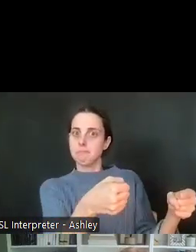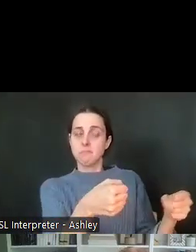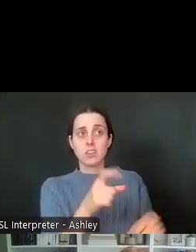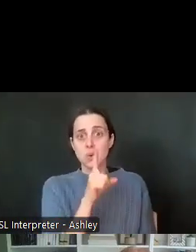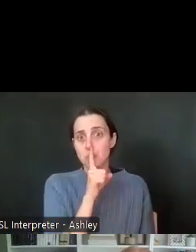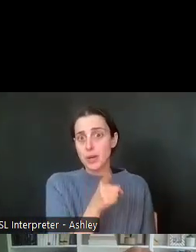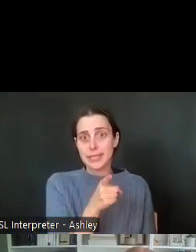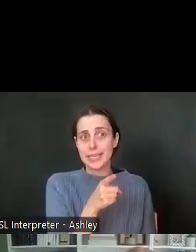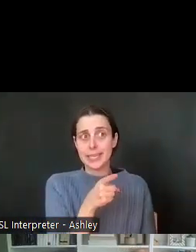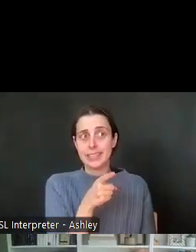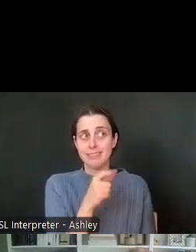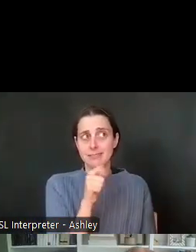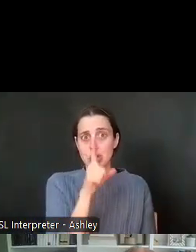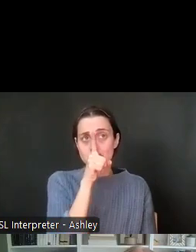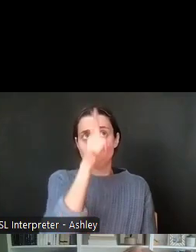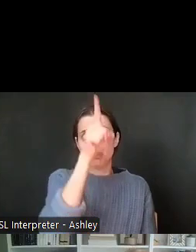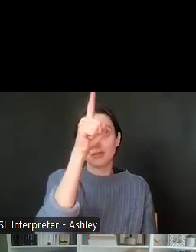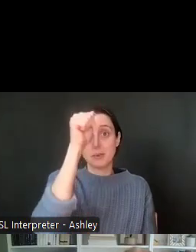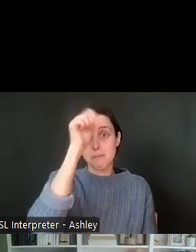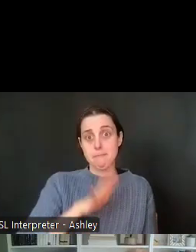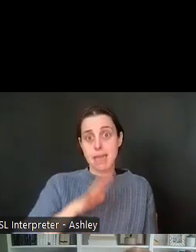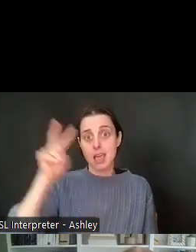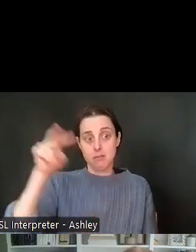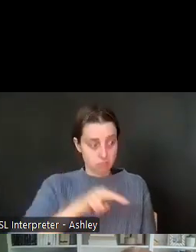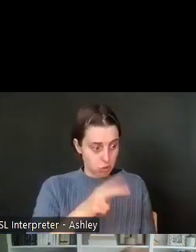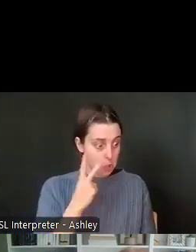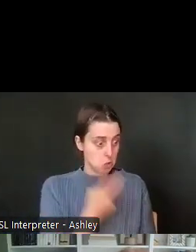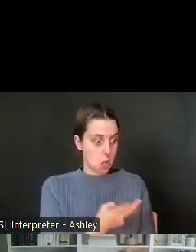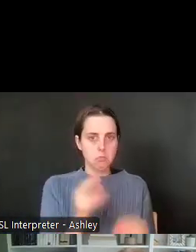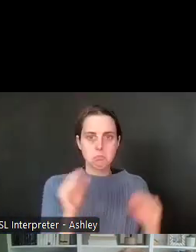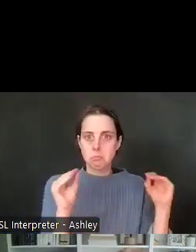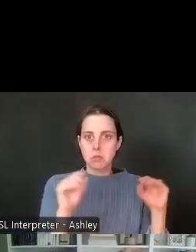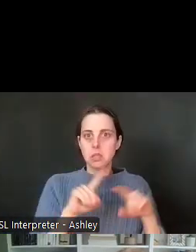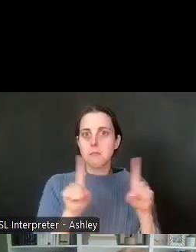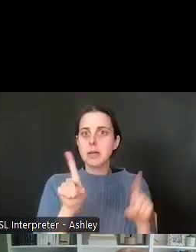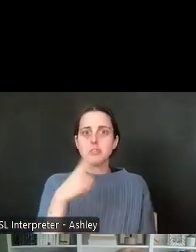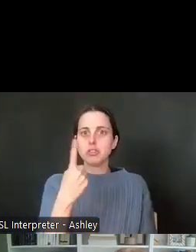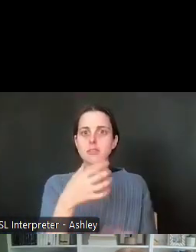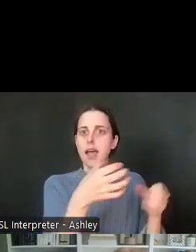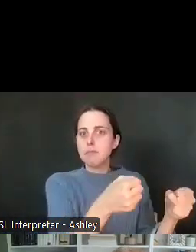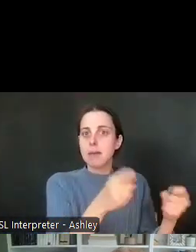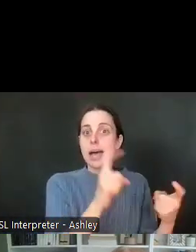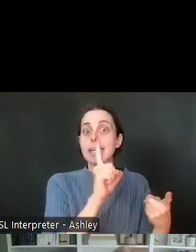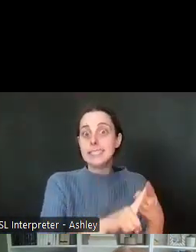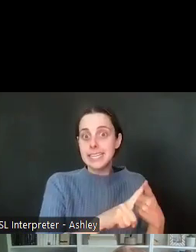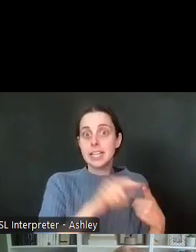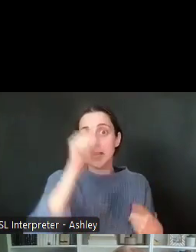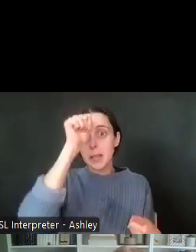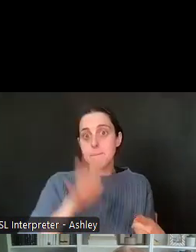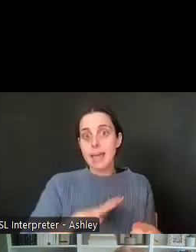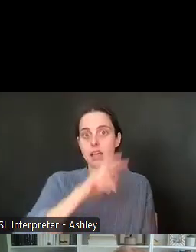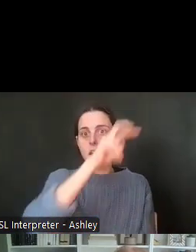was there. But she sat there holding the ladder until he started to come down the ladder. And then she walked